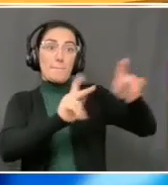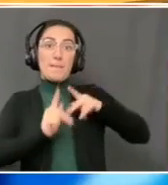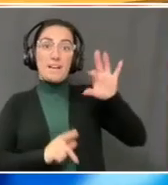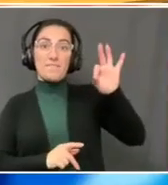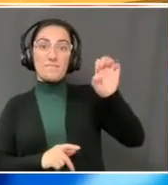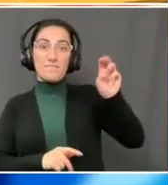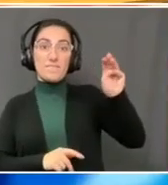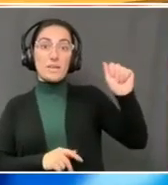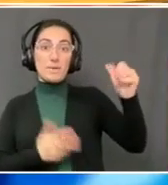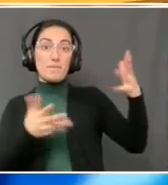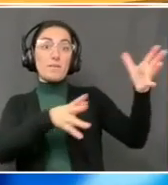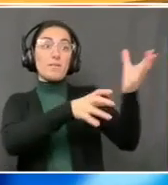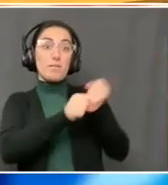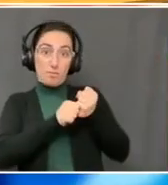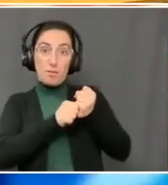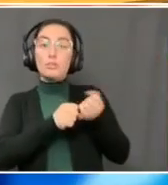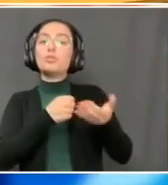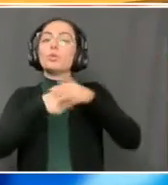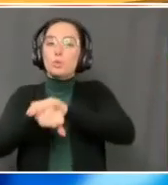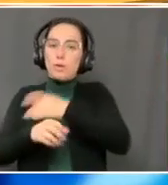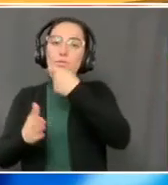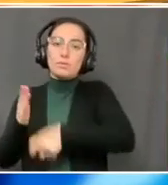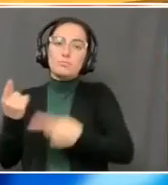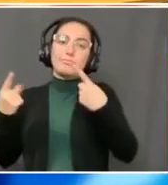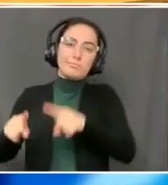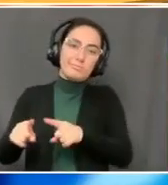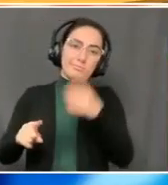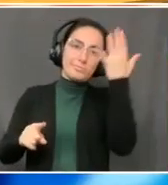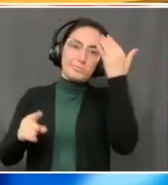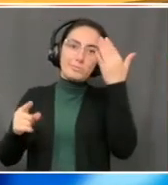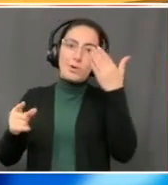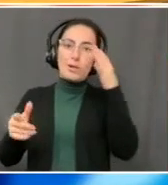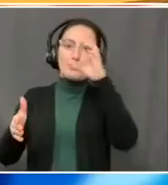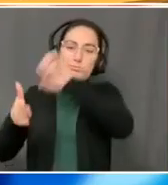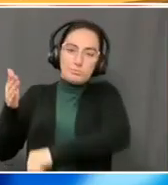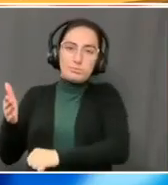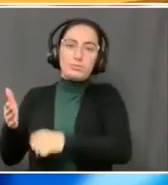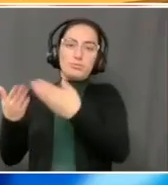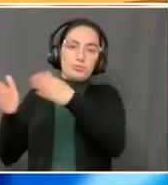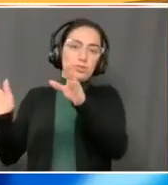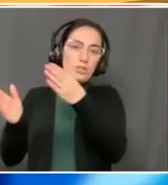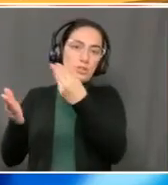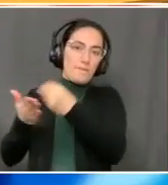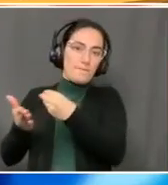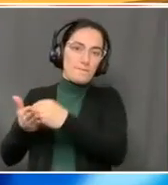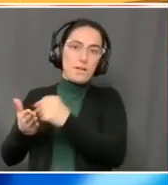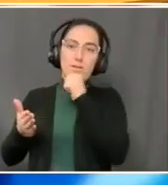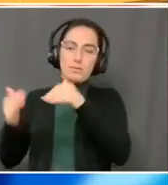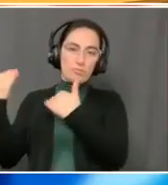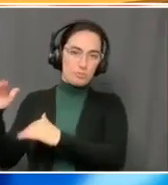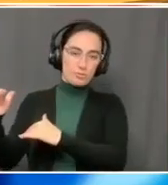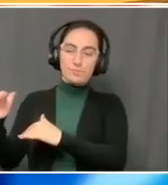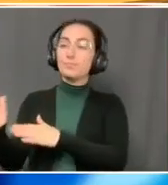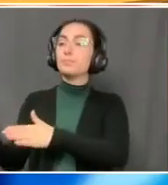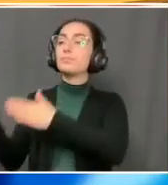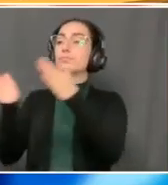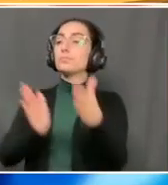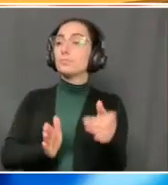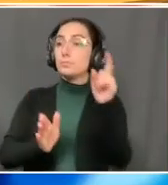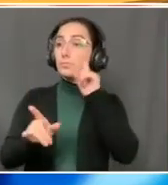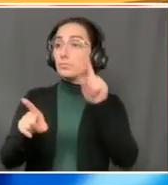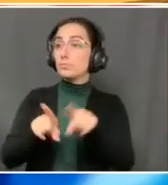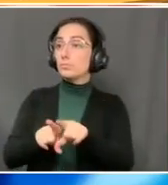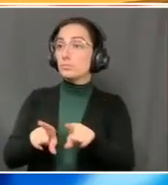those costs that were incurred against the general fund unrestricted. But you'll also see a substantial use of COVID funds